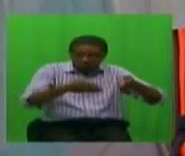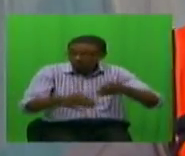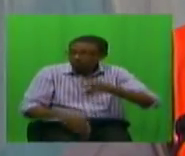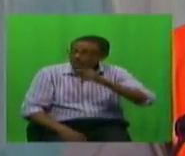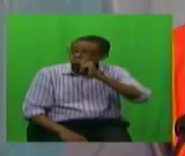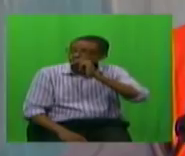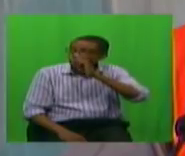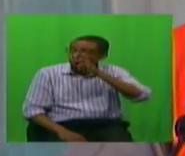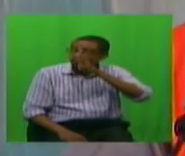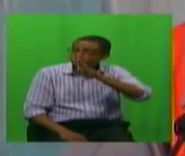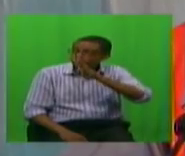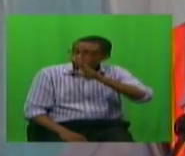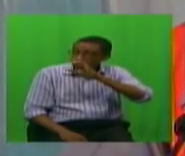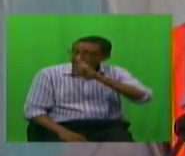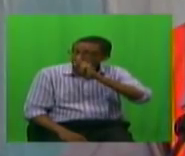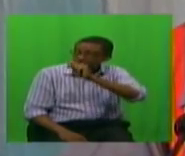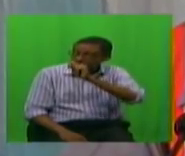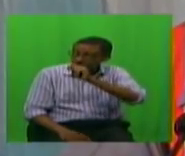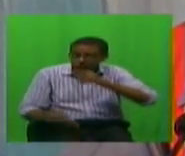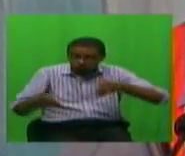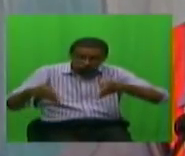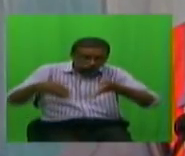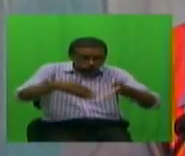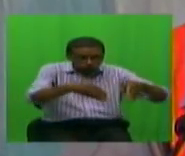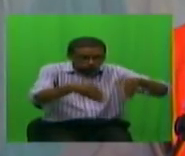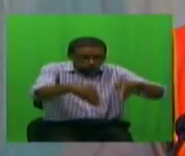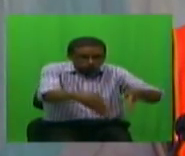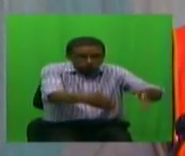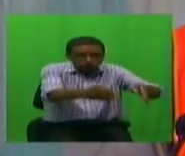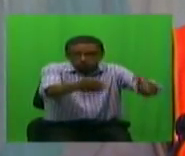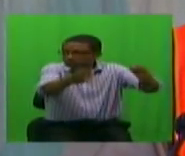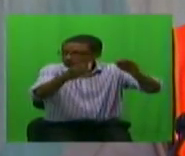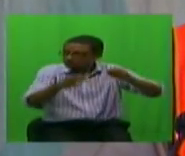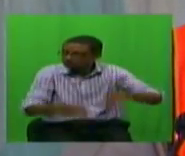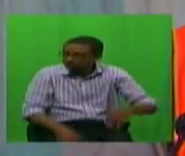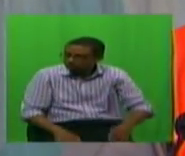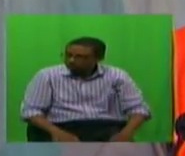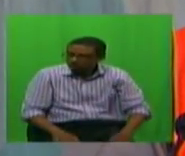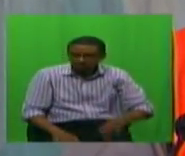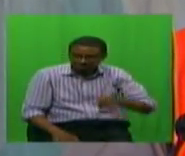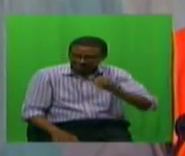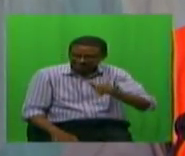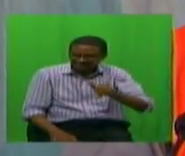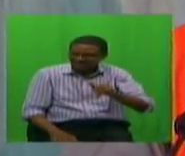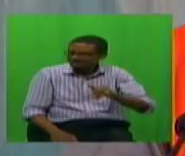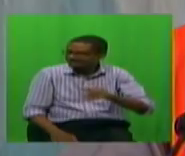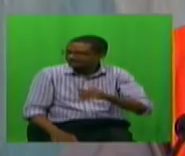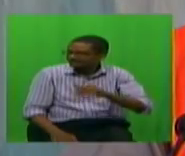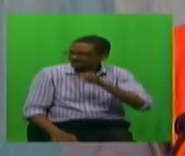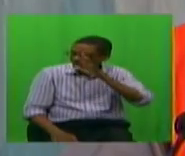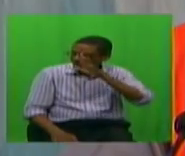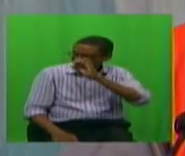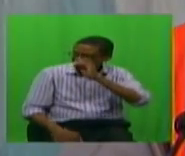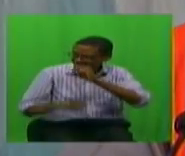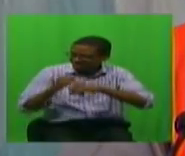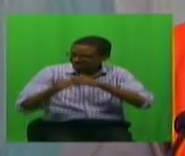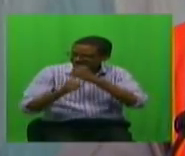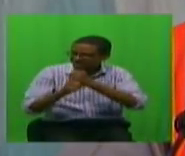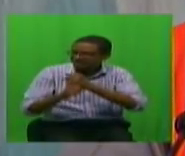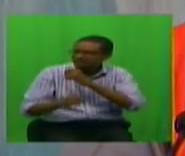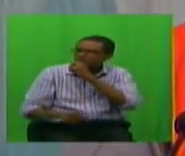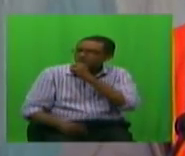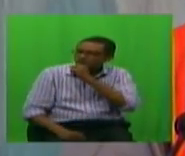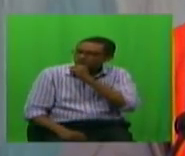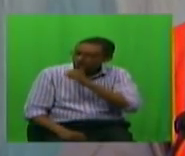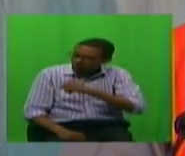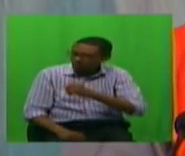when I heard about Newcut, I thought it was recent until I visited, and then they said, no, it's named Newcut because it was 50 years ago. That have outlived its